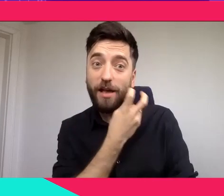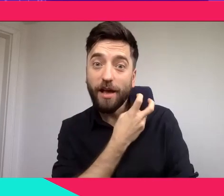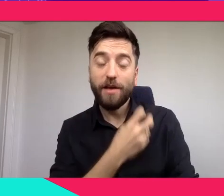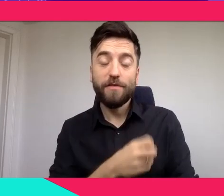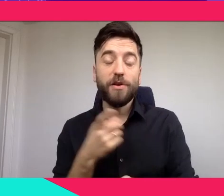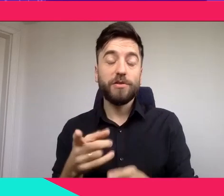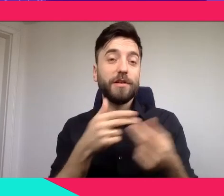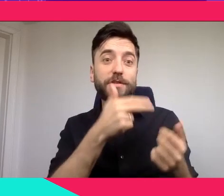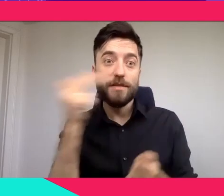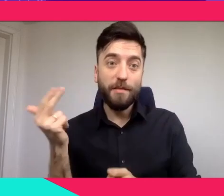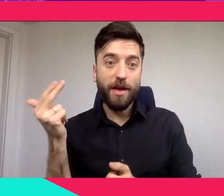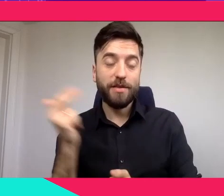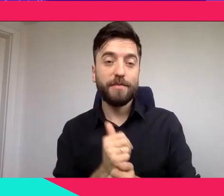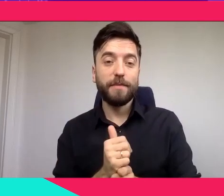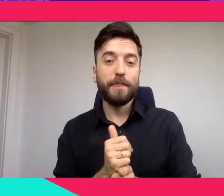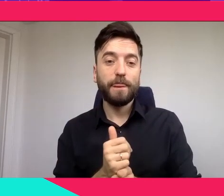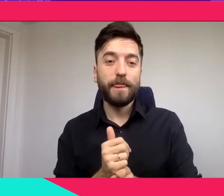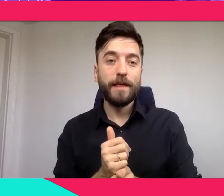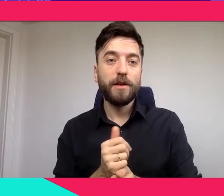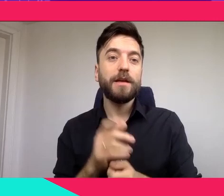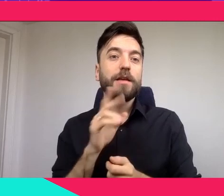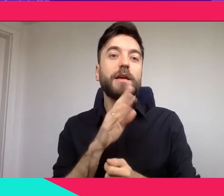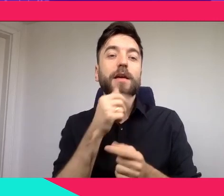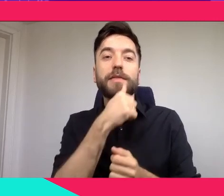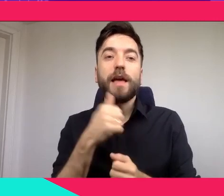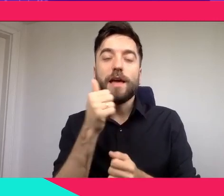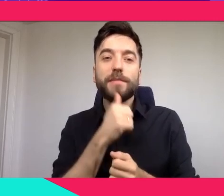in the age of 15 to 19 years old, so like